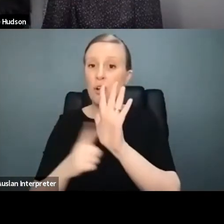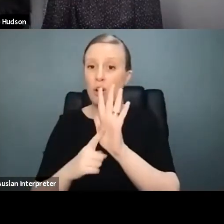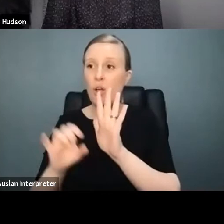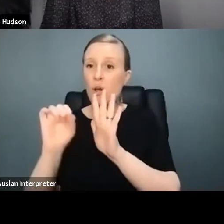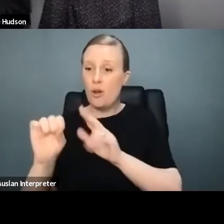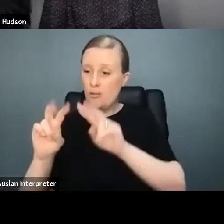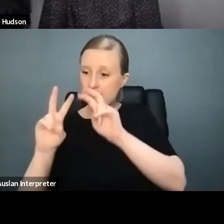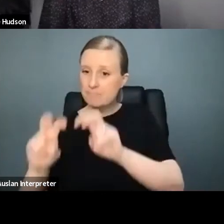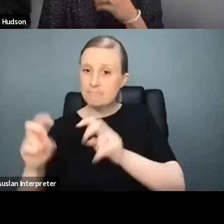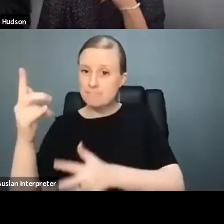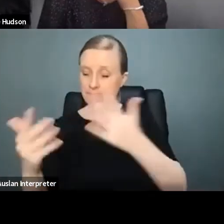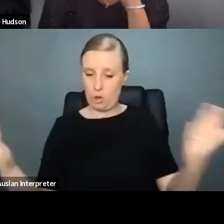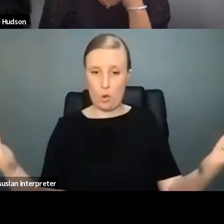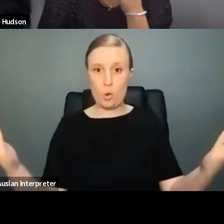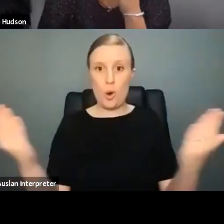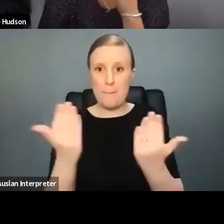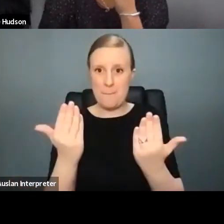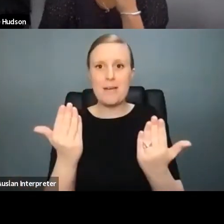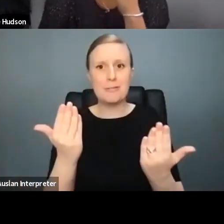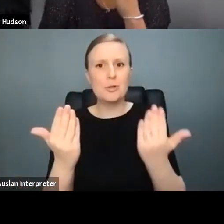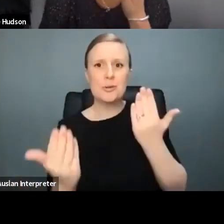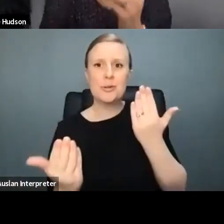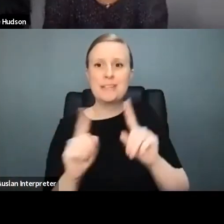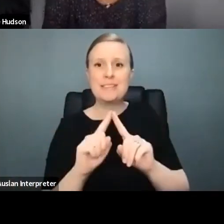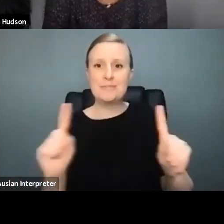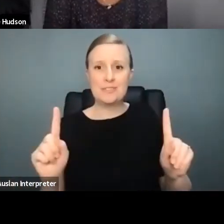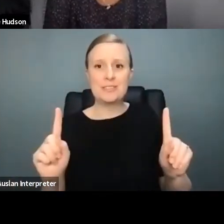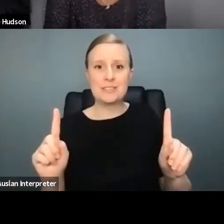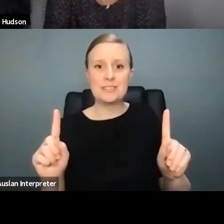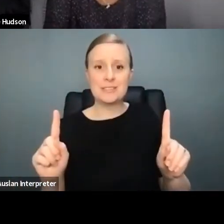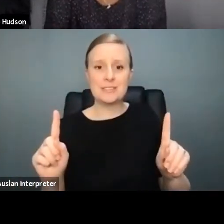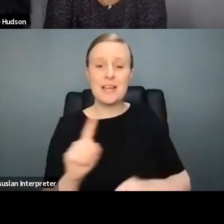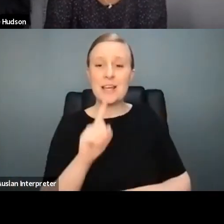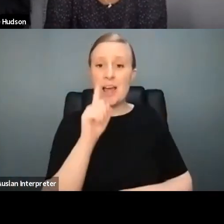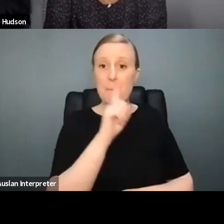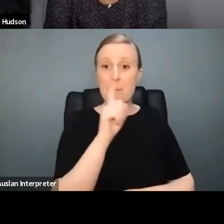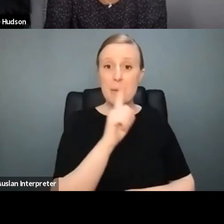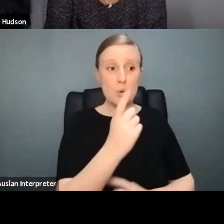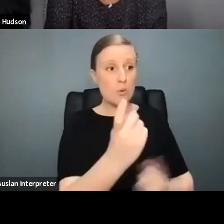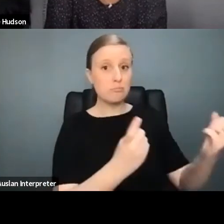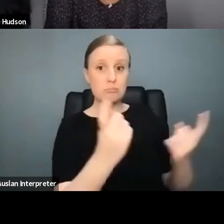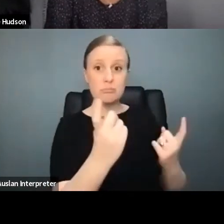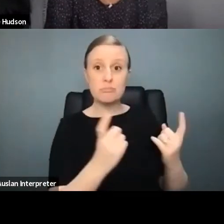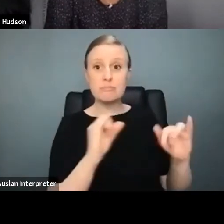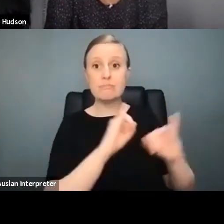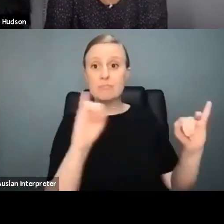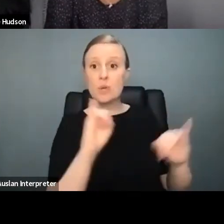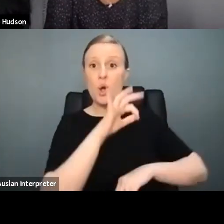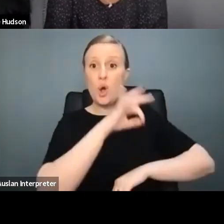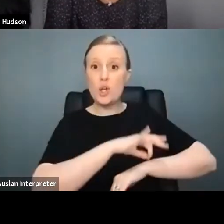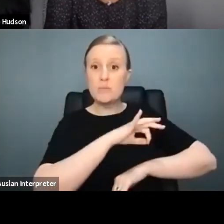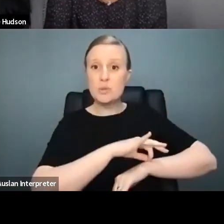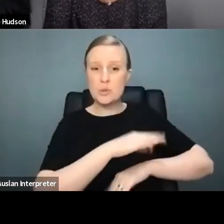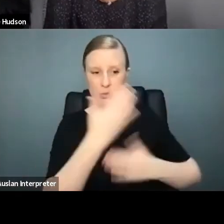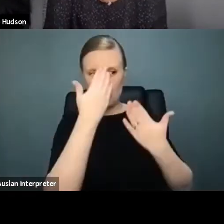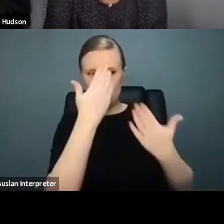People that end up in an emergency department, we don't have a good idea of the underlying prevalence. So